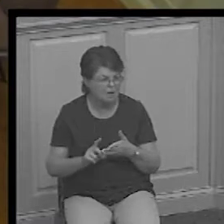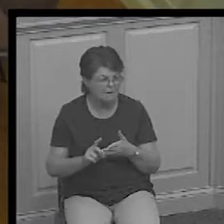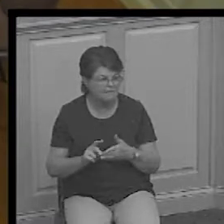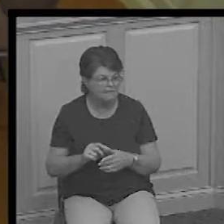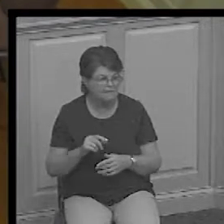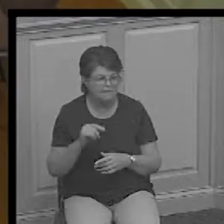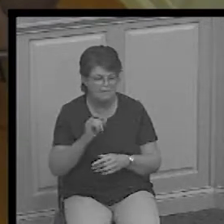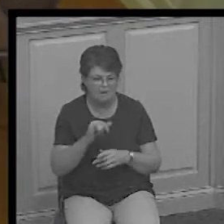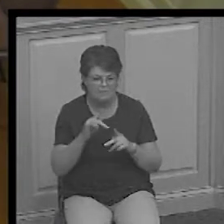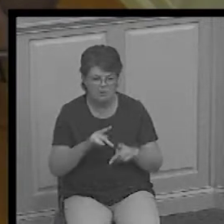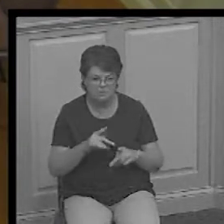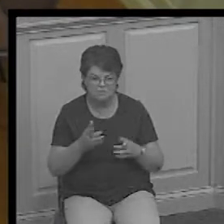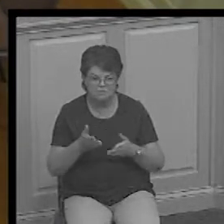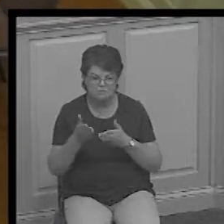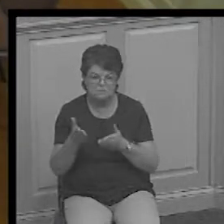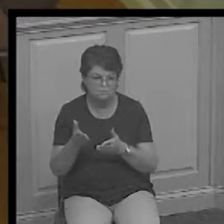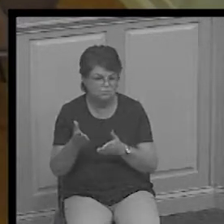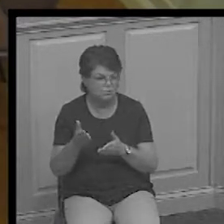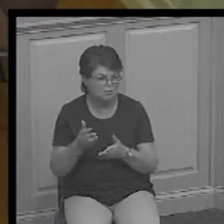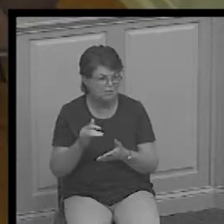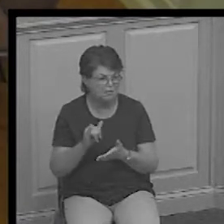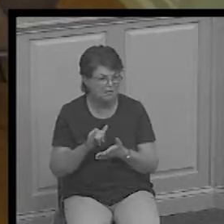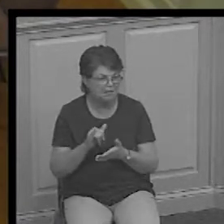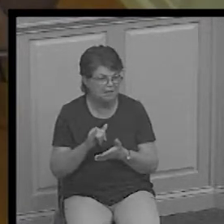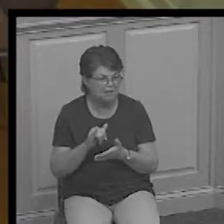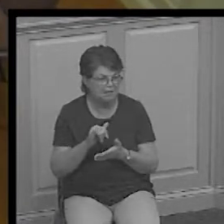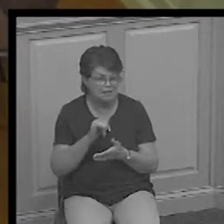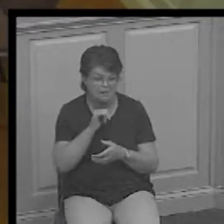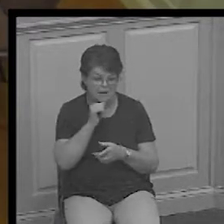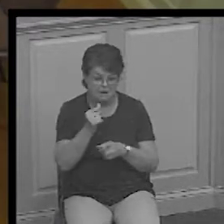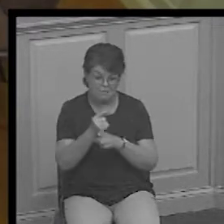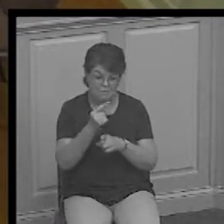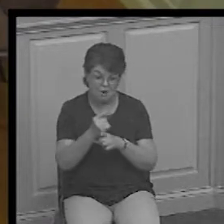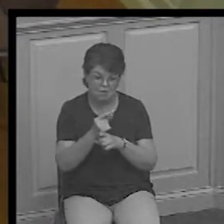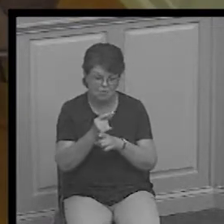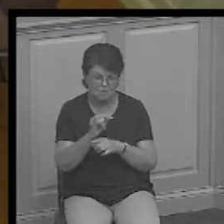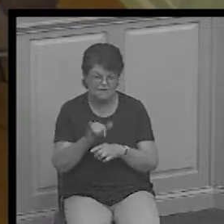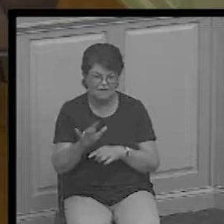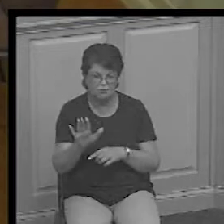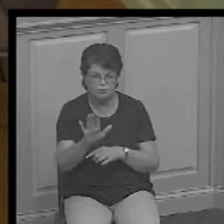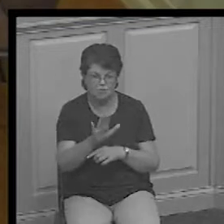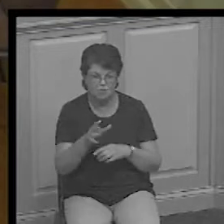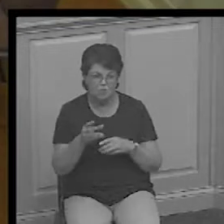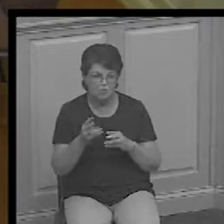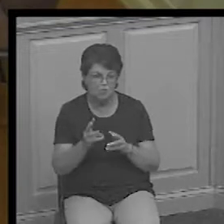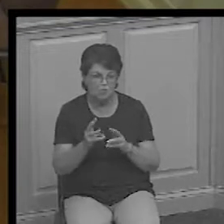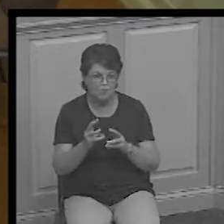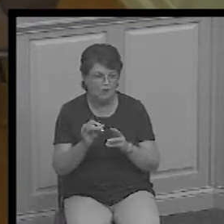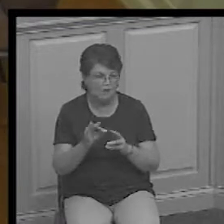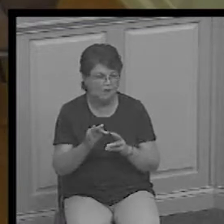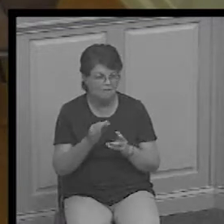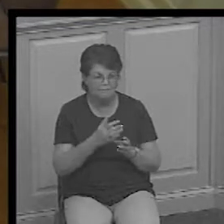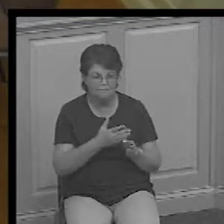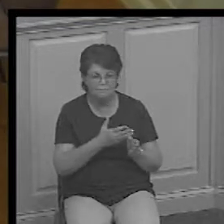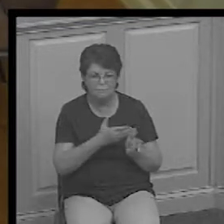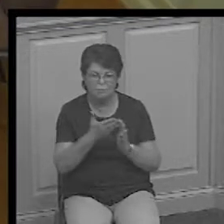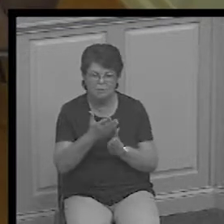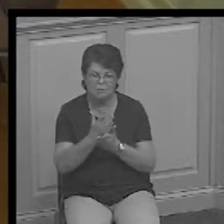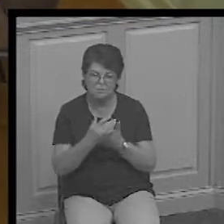has suggested that it's not appropriate as you all's way of bringing about some wiggle room that allows you